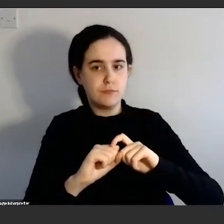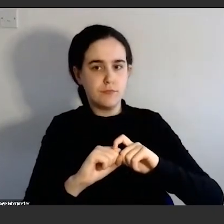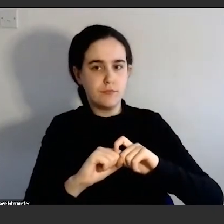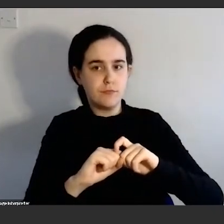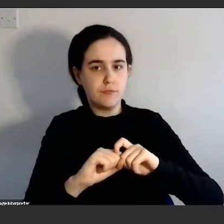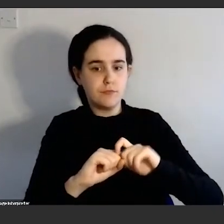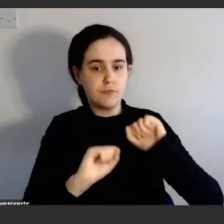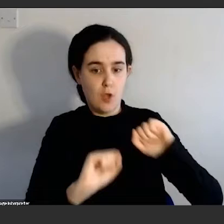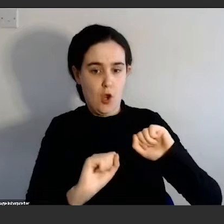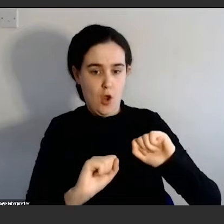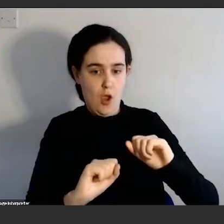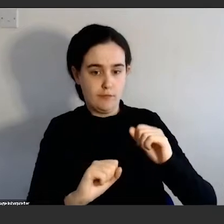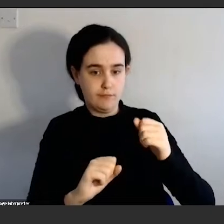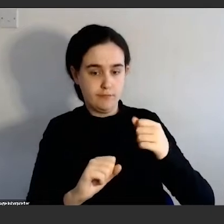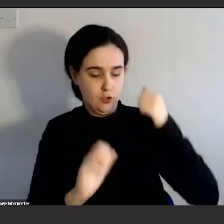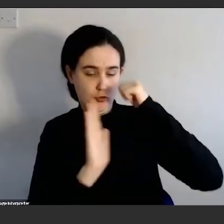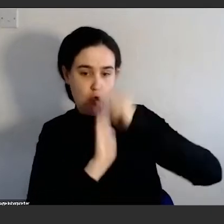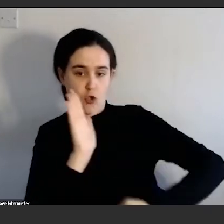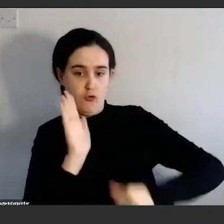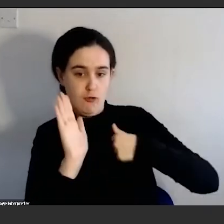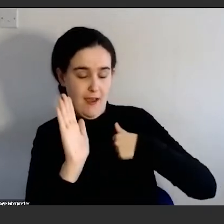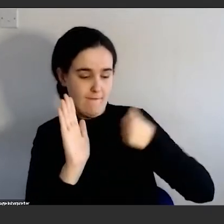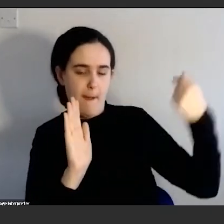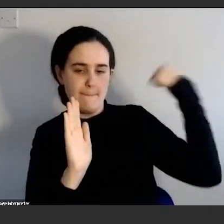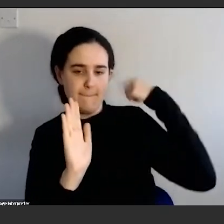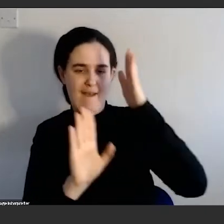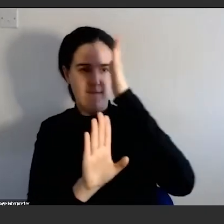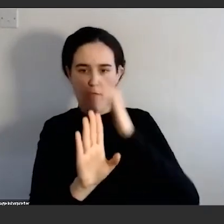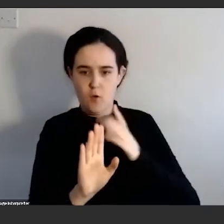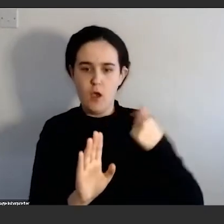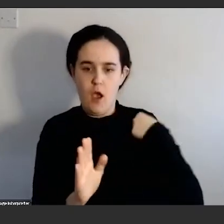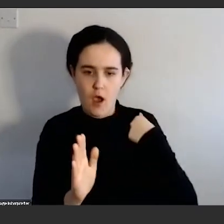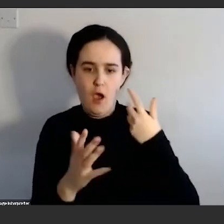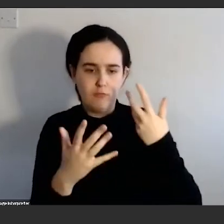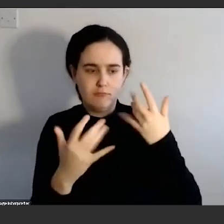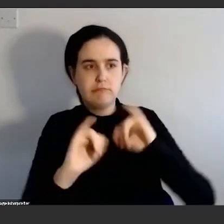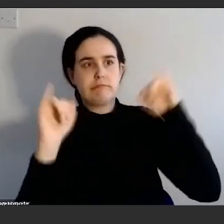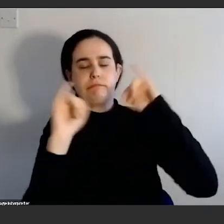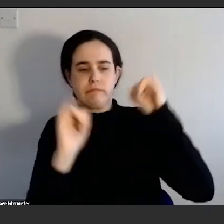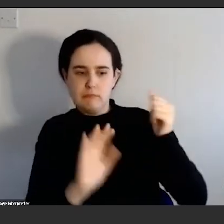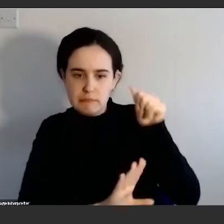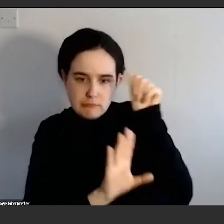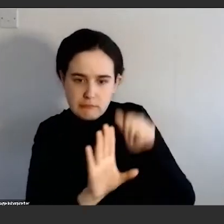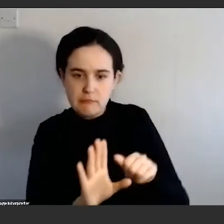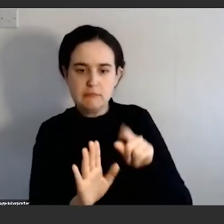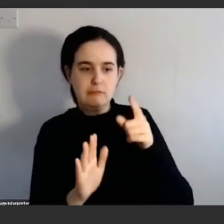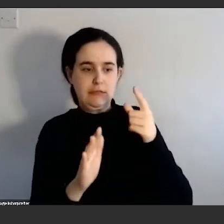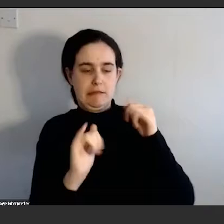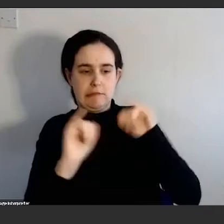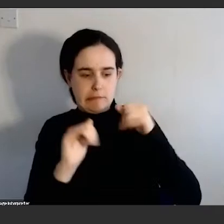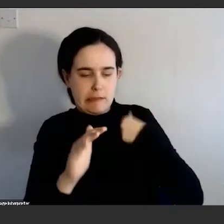or cataract surgery if they're older, or physiotherapy or speech and language therapy. So we often have lifelong needs